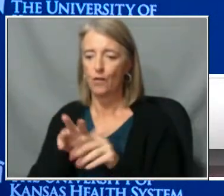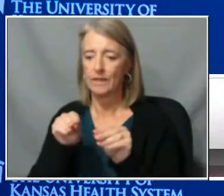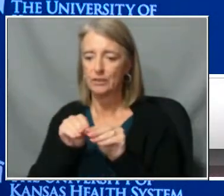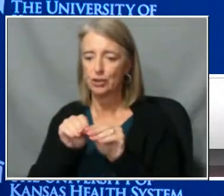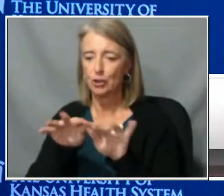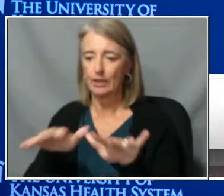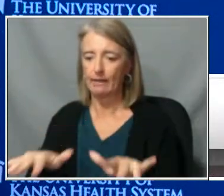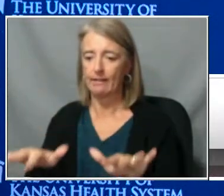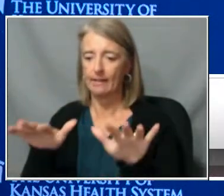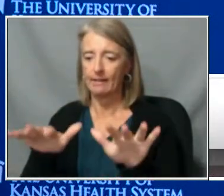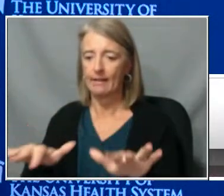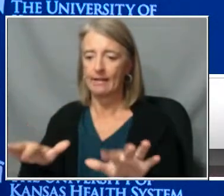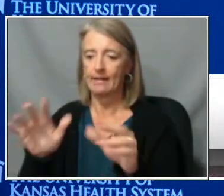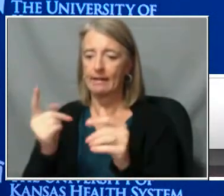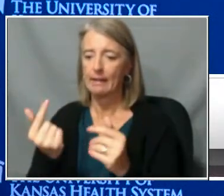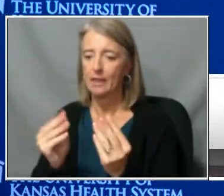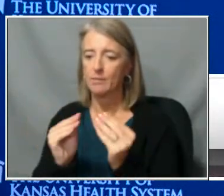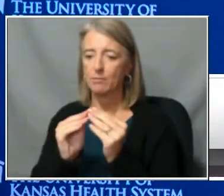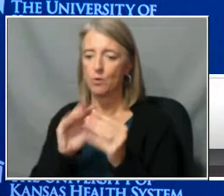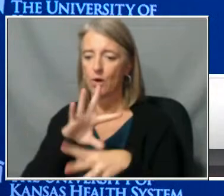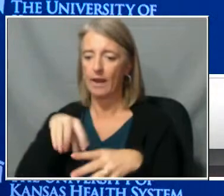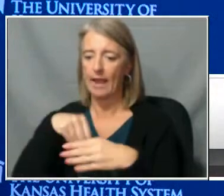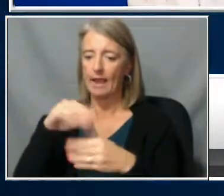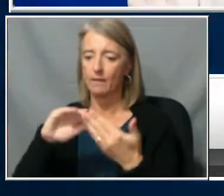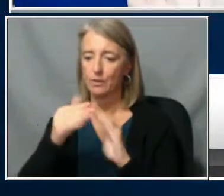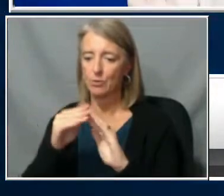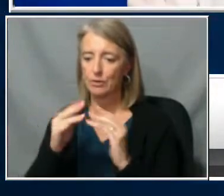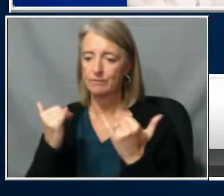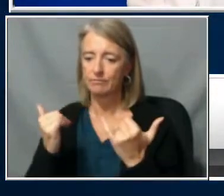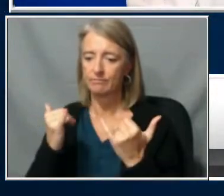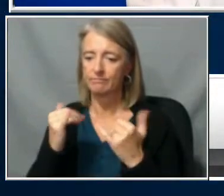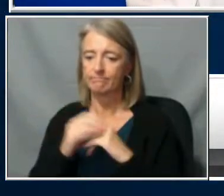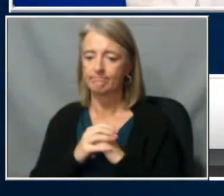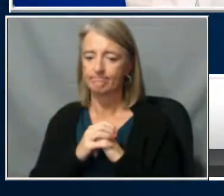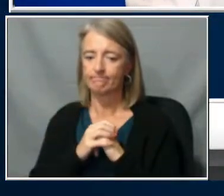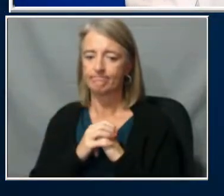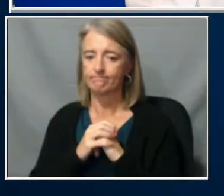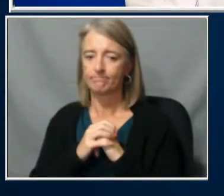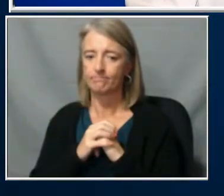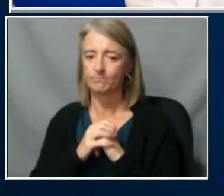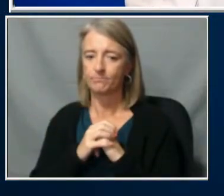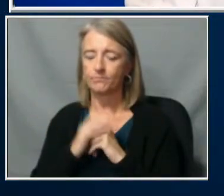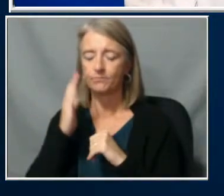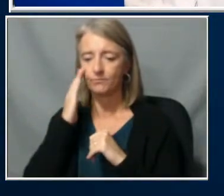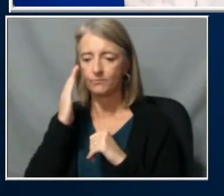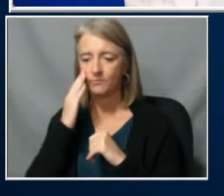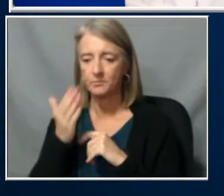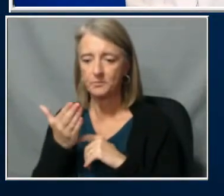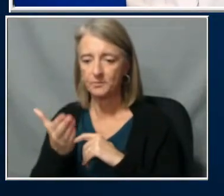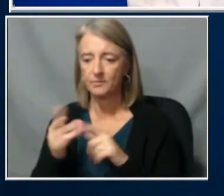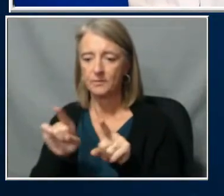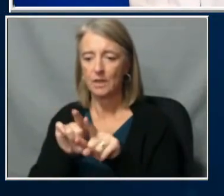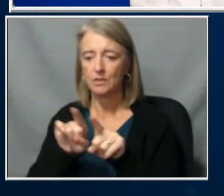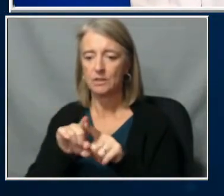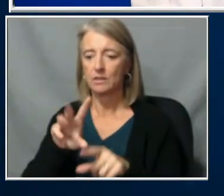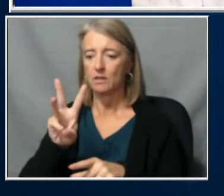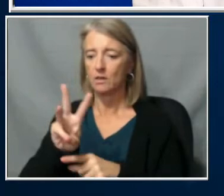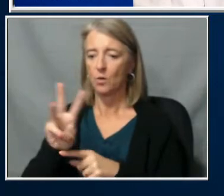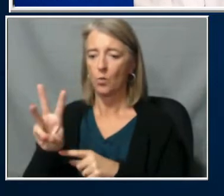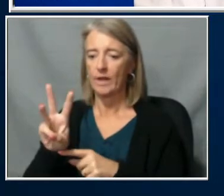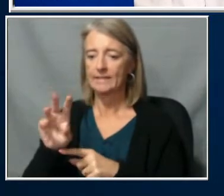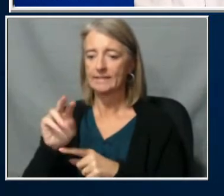a little bit more in the community, Jess. So we know it's there. Yeah. We also know that West Nile virus is